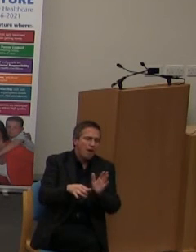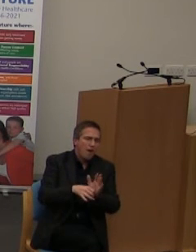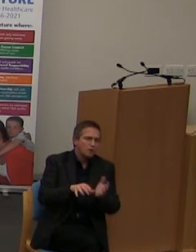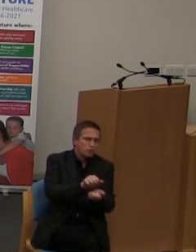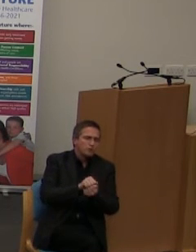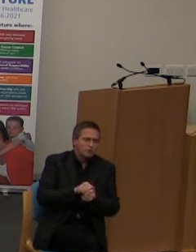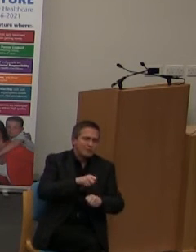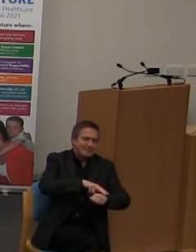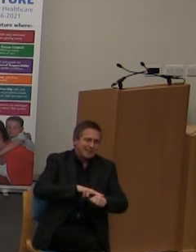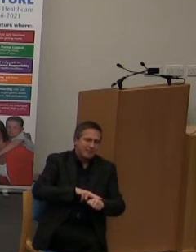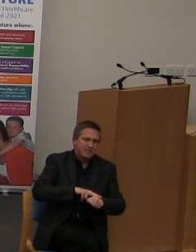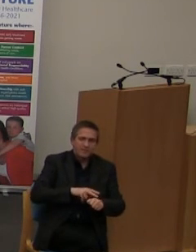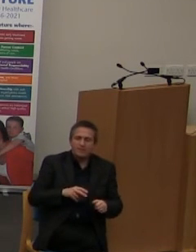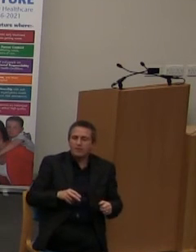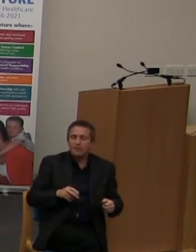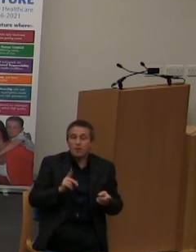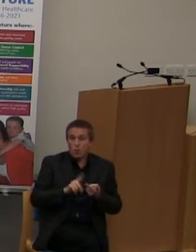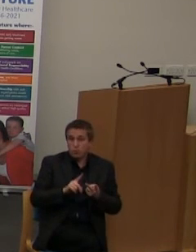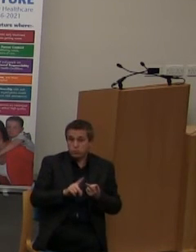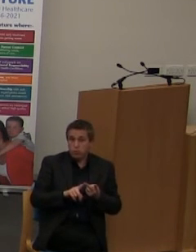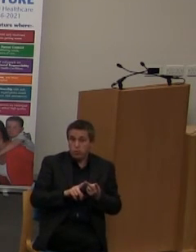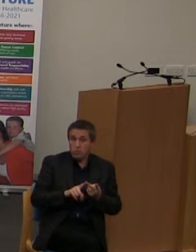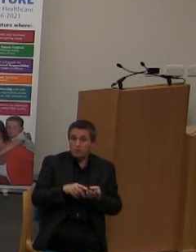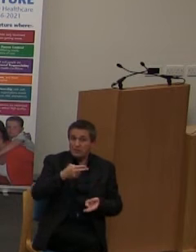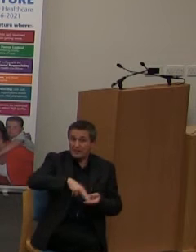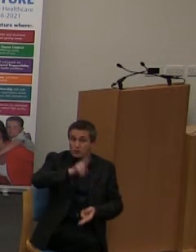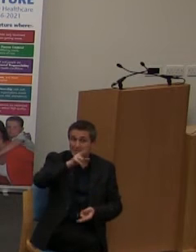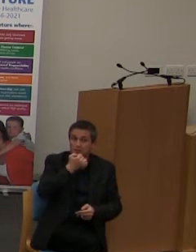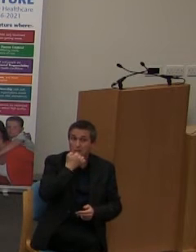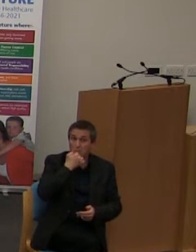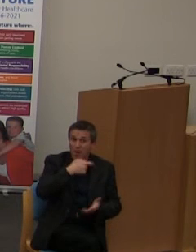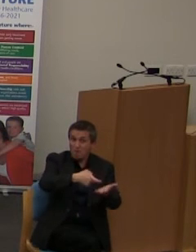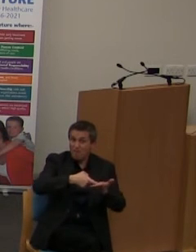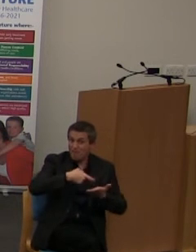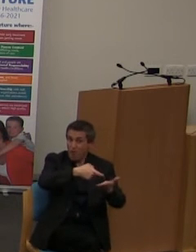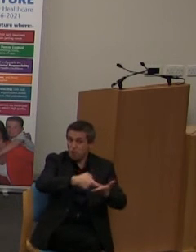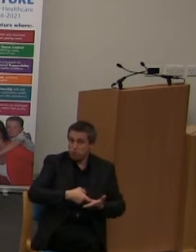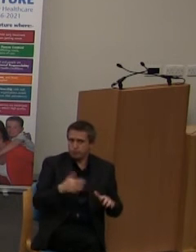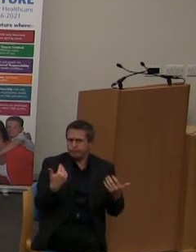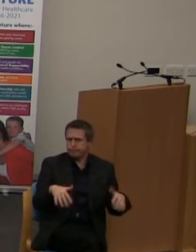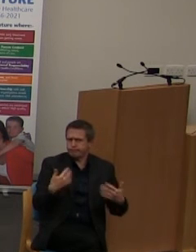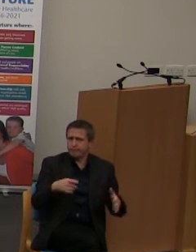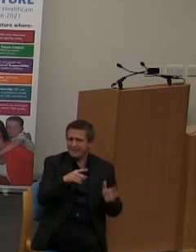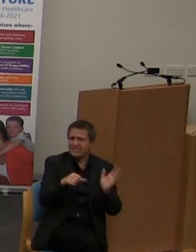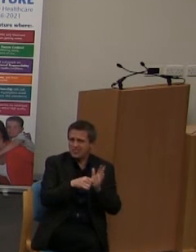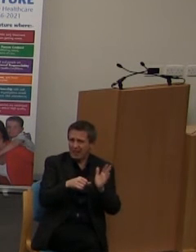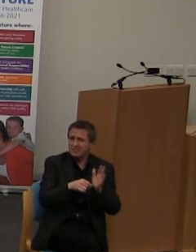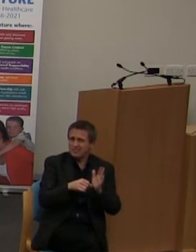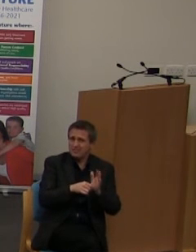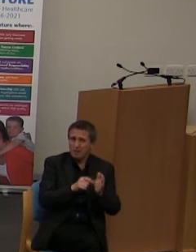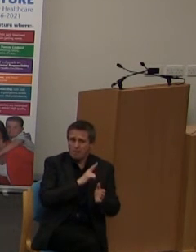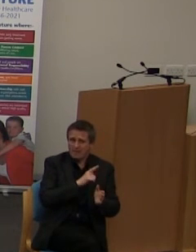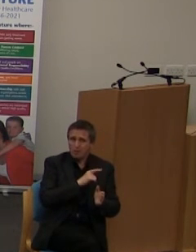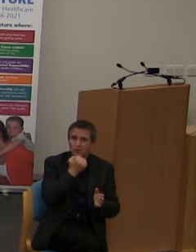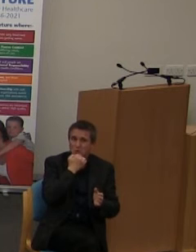them, some people have left. We also have seen a very significant increase in referrals, and that is also one of the challenges that the service is facing in